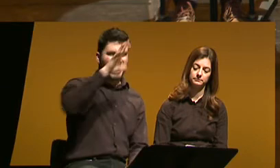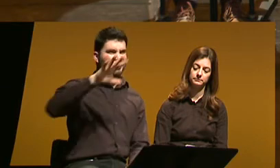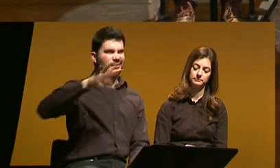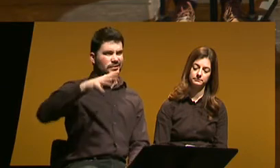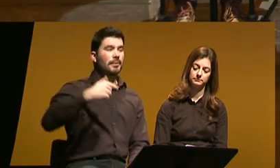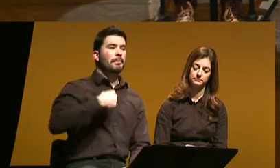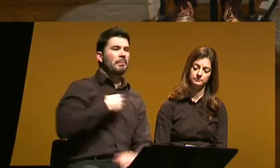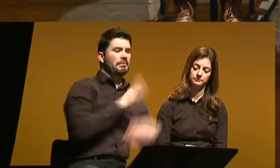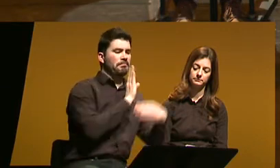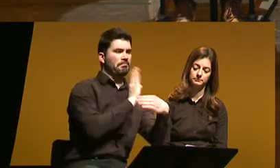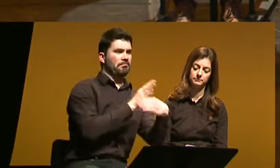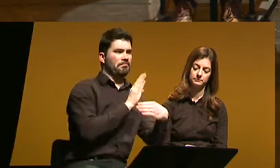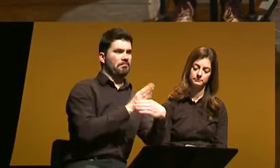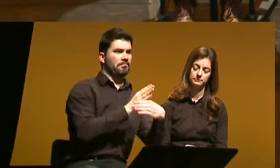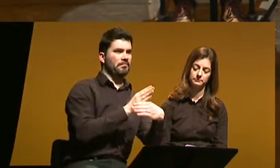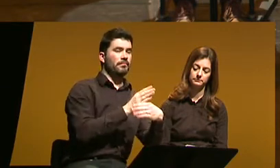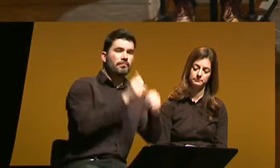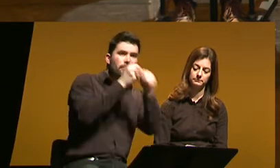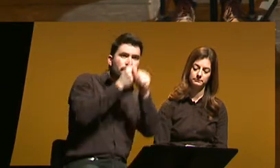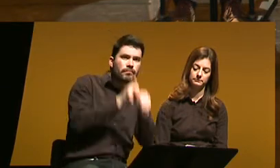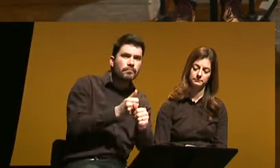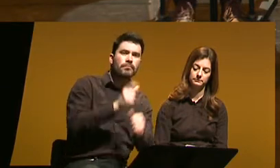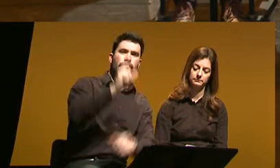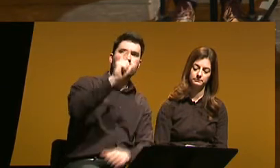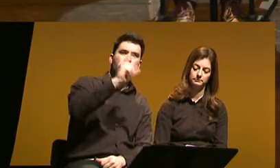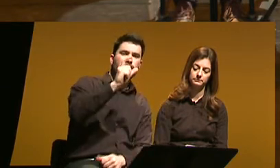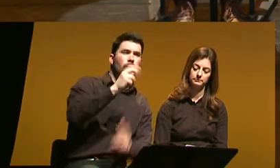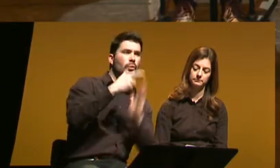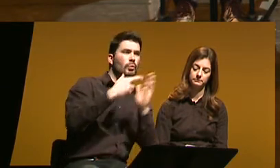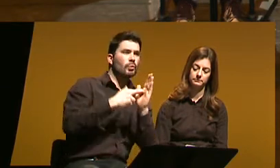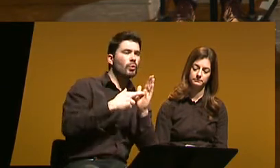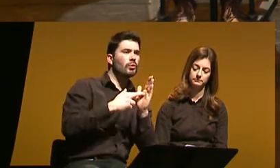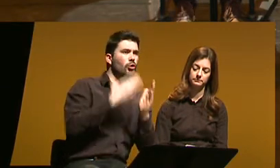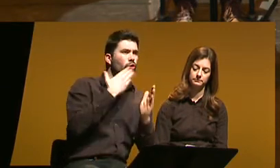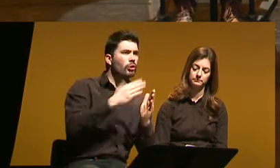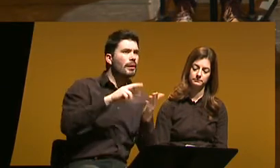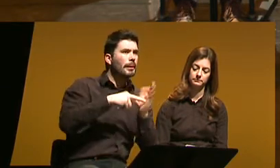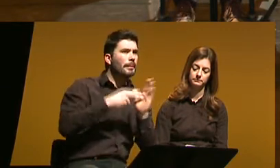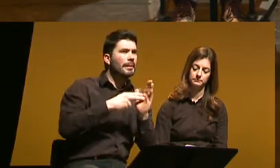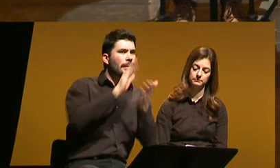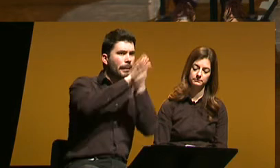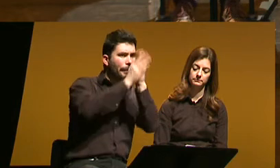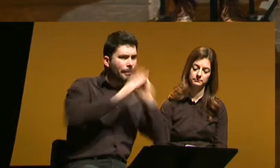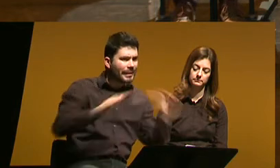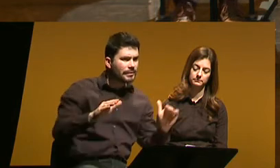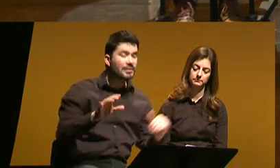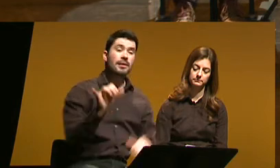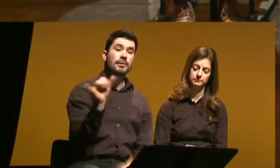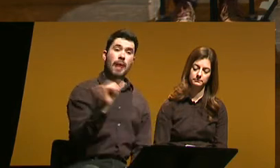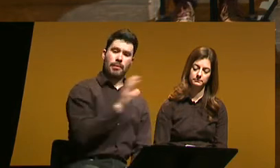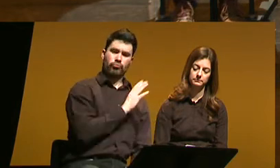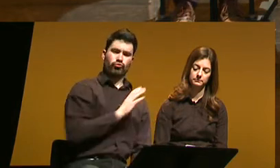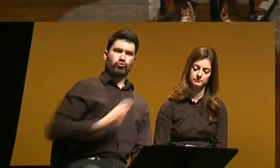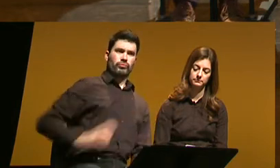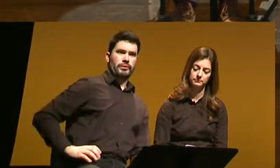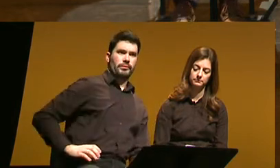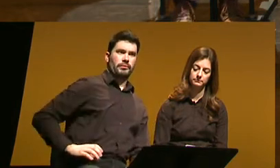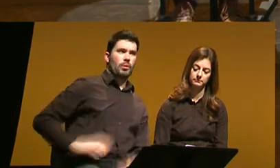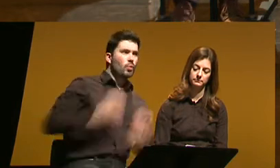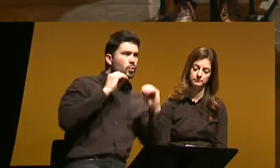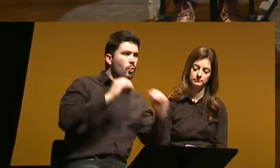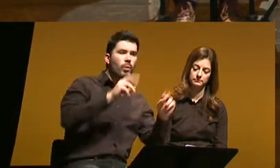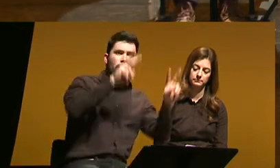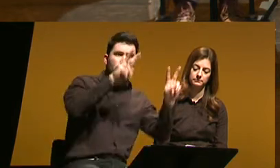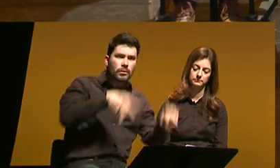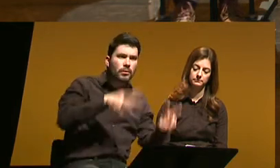middle. Being a good Muslim is to believe in peace, same as a good Christian who doesn't discriminate, who helps people